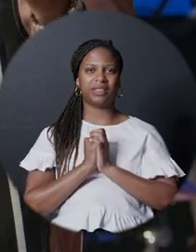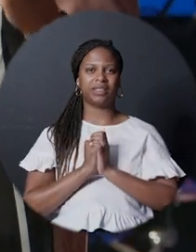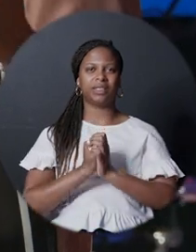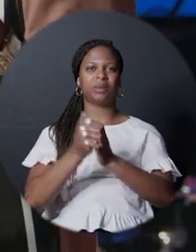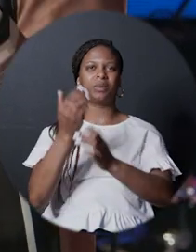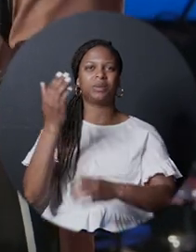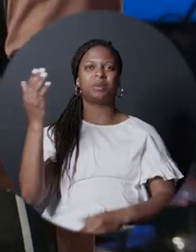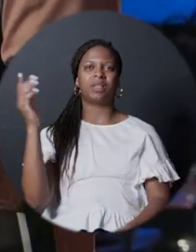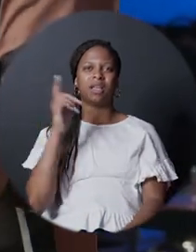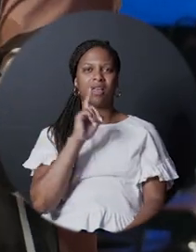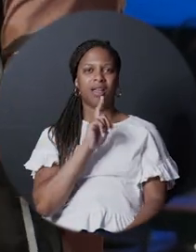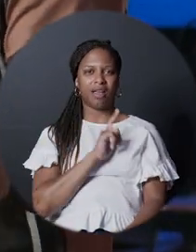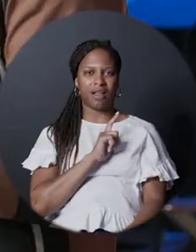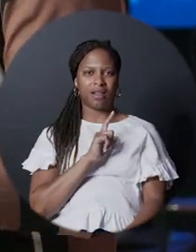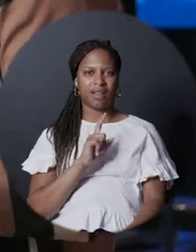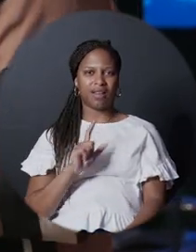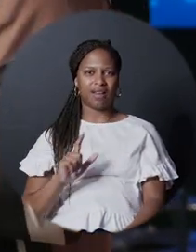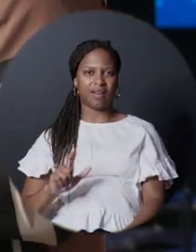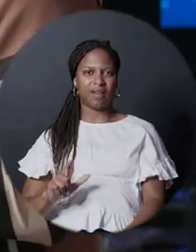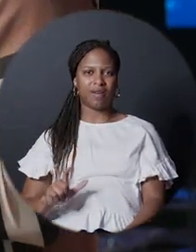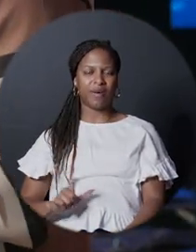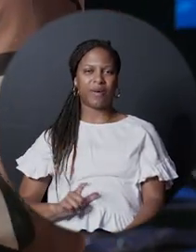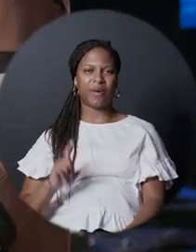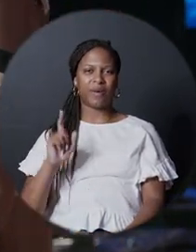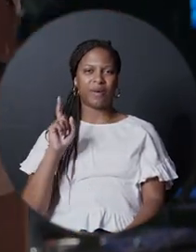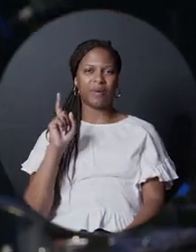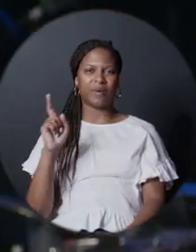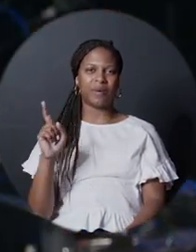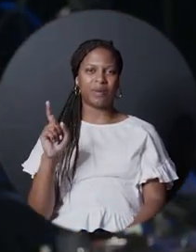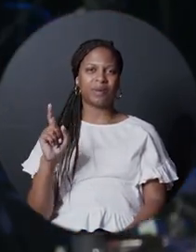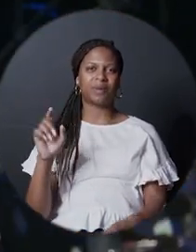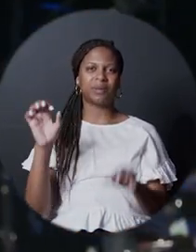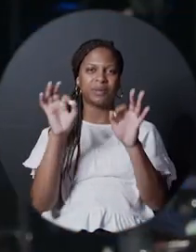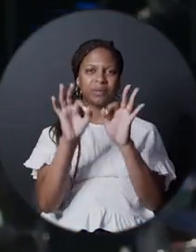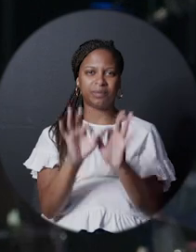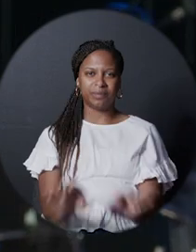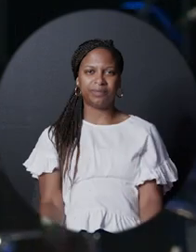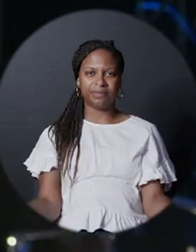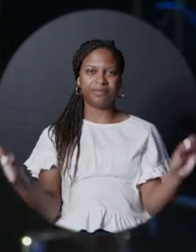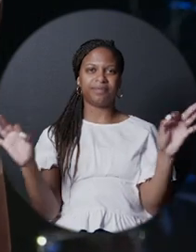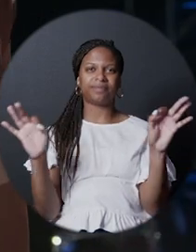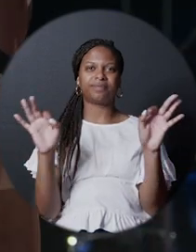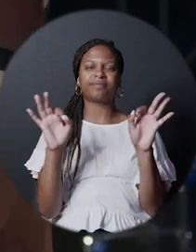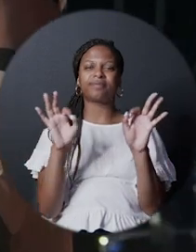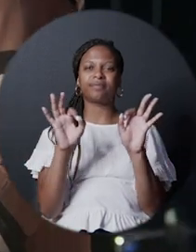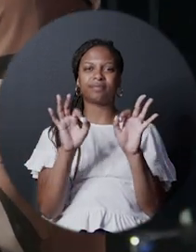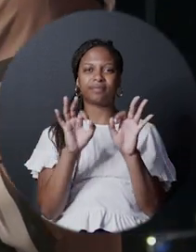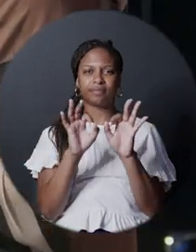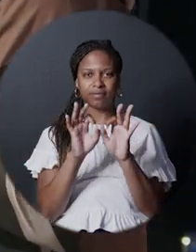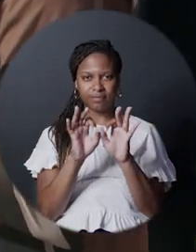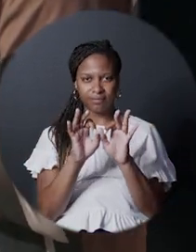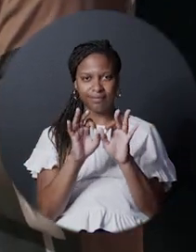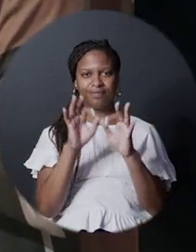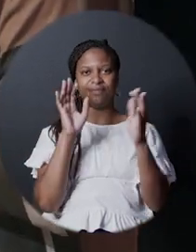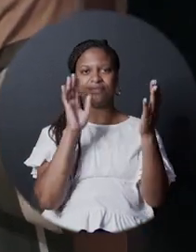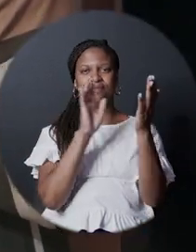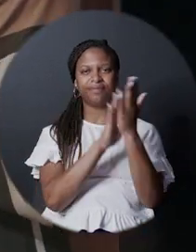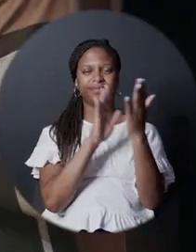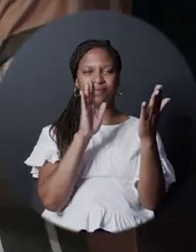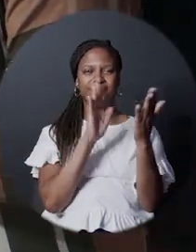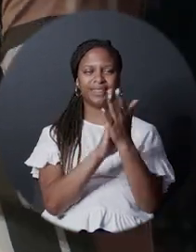We worship you, our Lord. You are